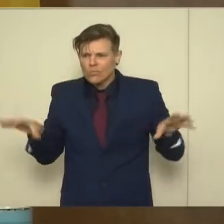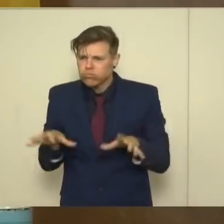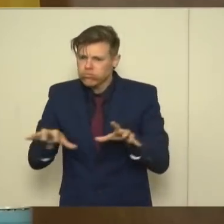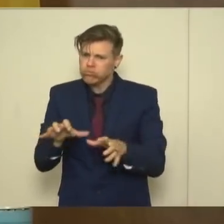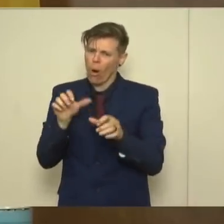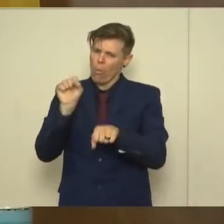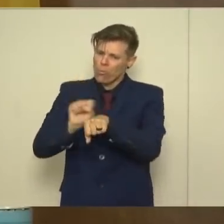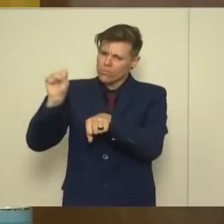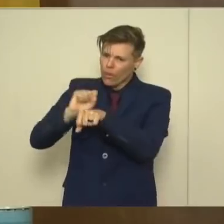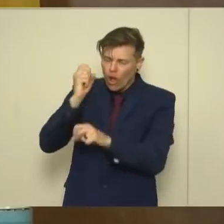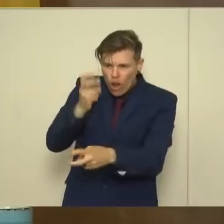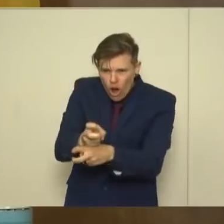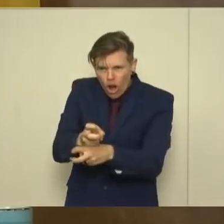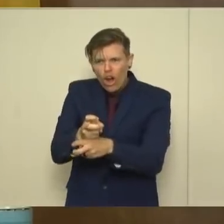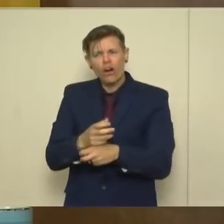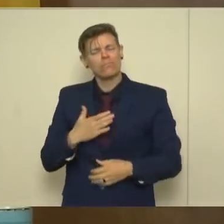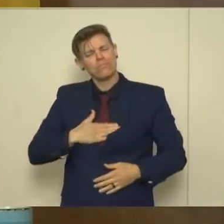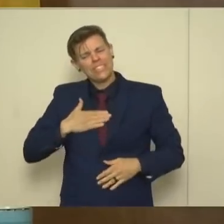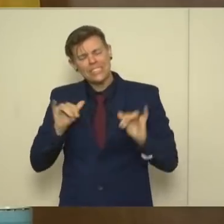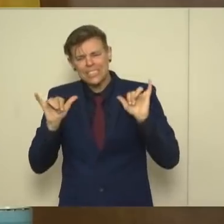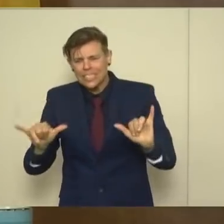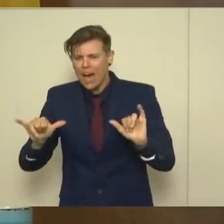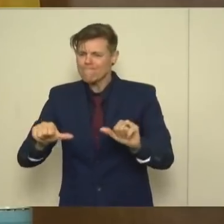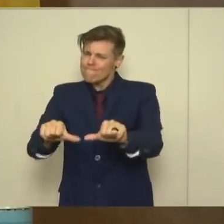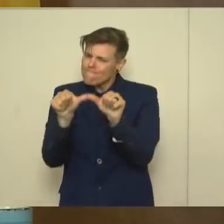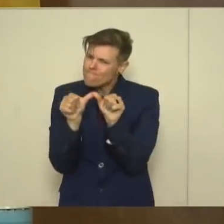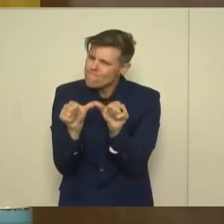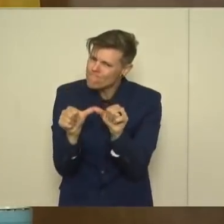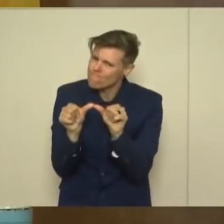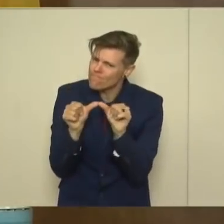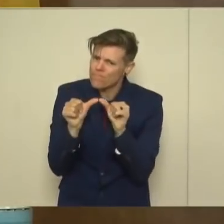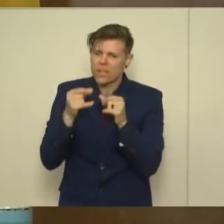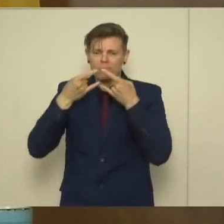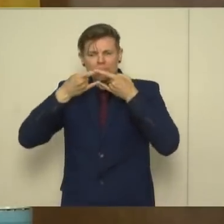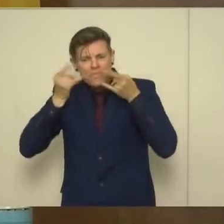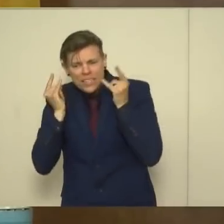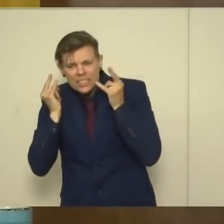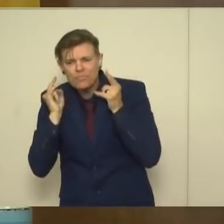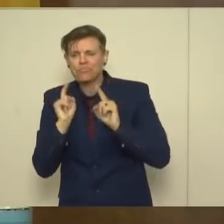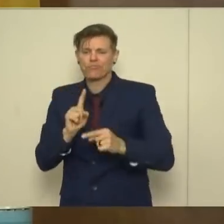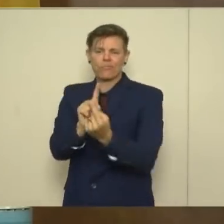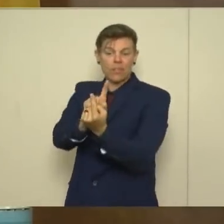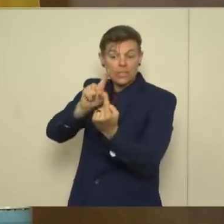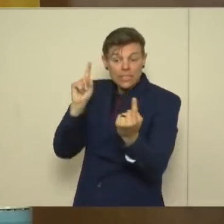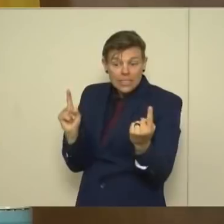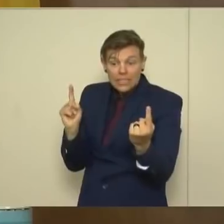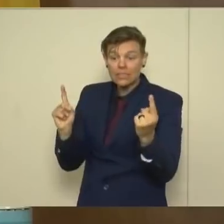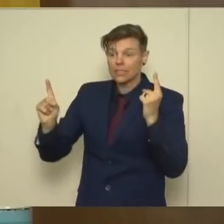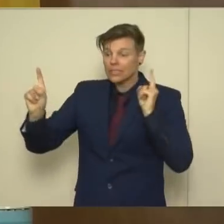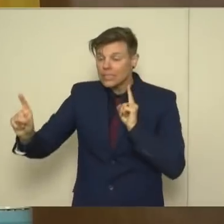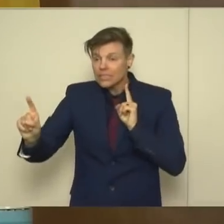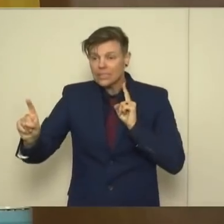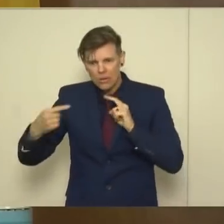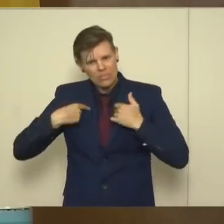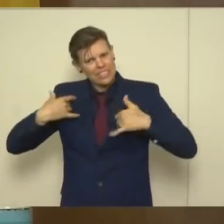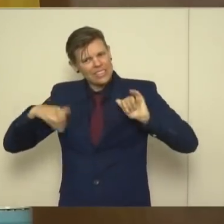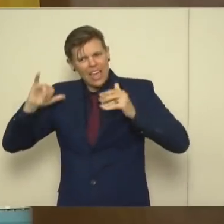Please keep wearing masks, socially distancing. We can do this. Remember, we're all in it together, all